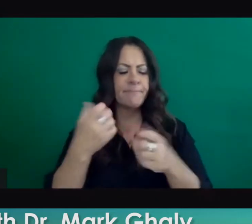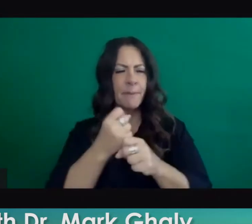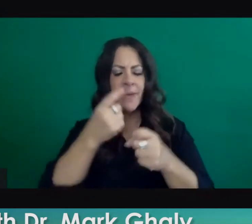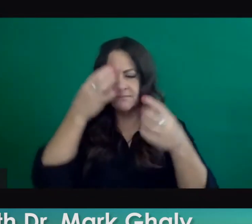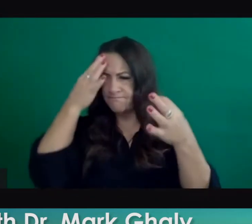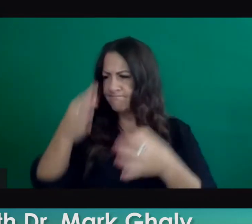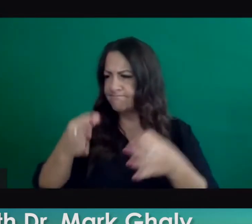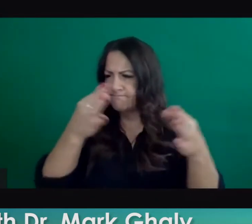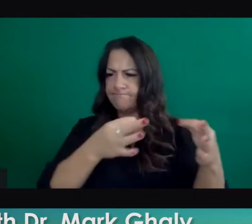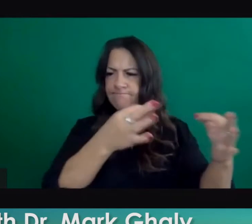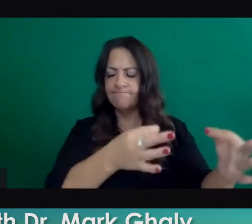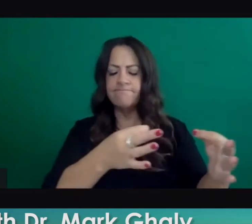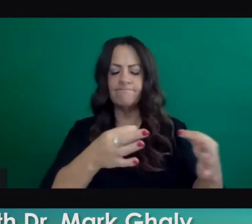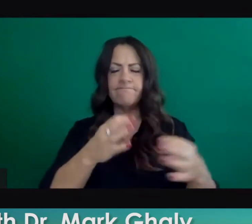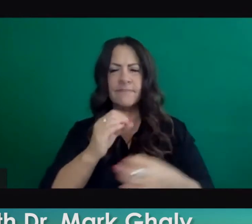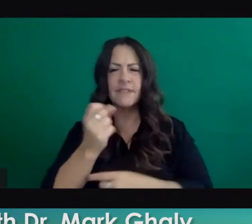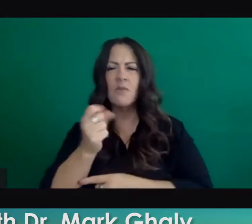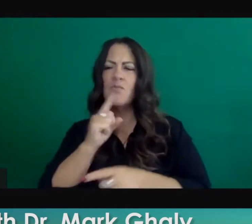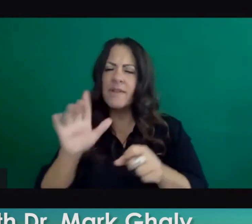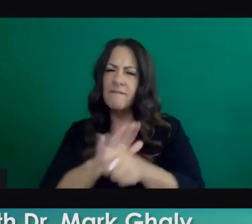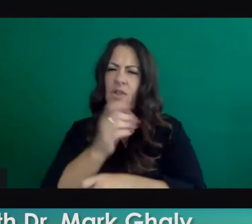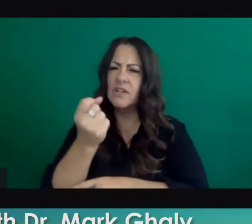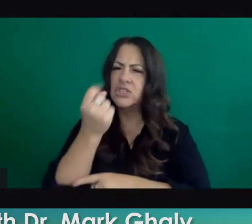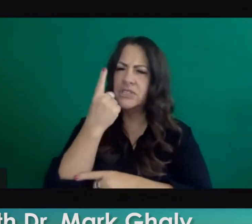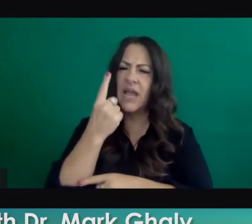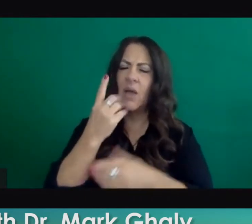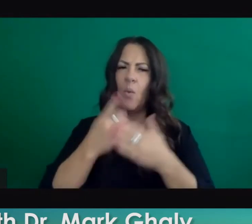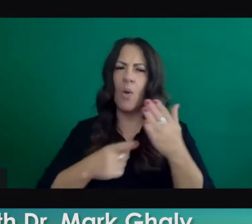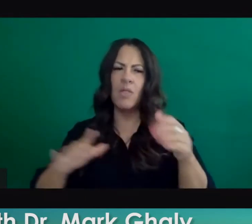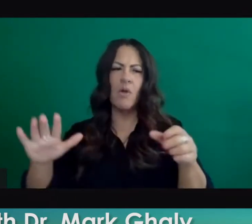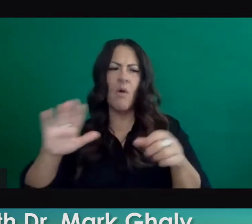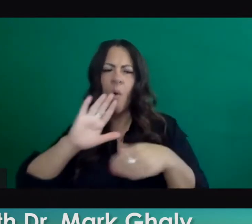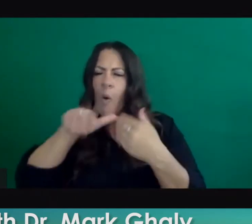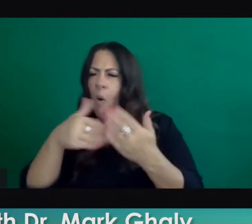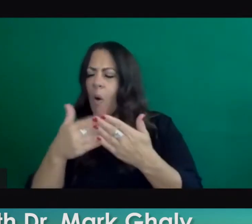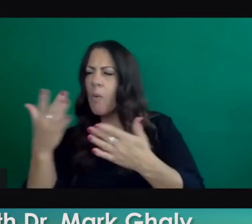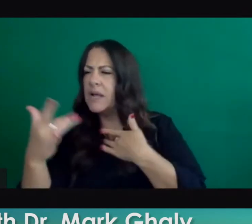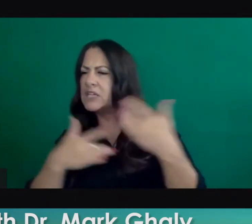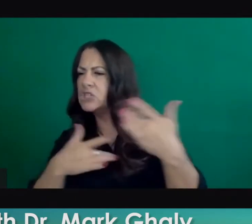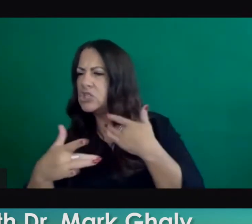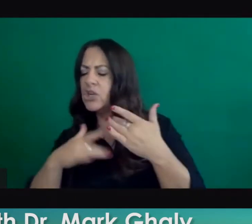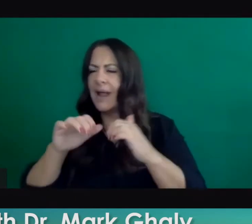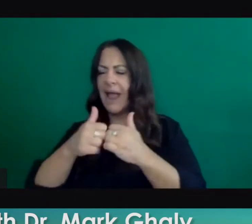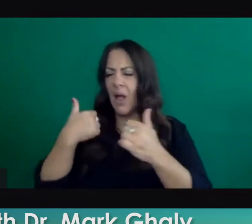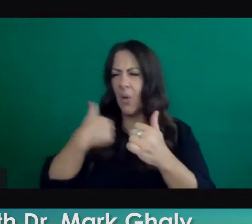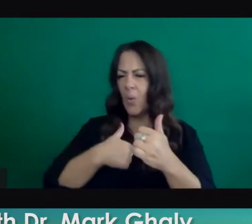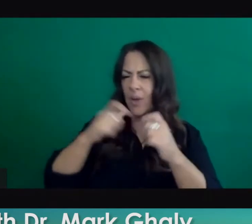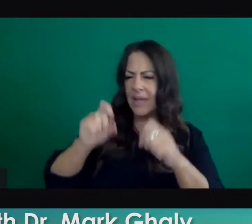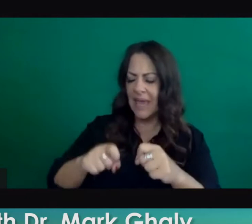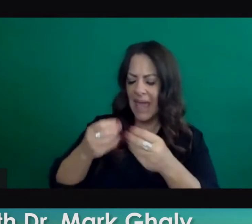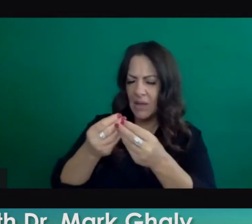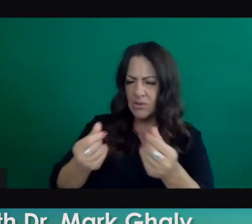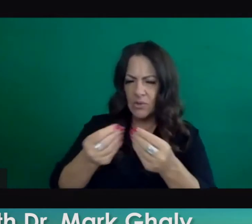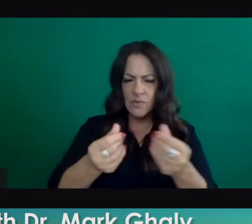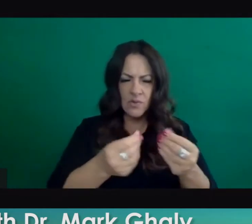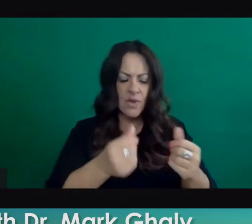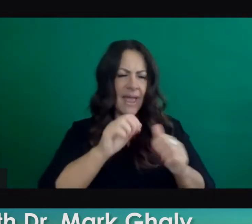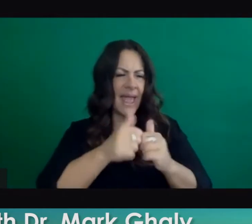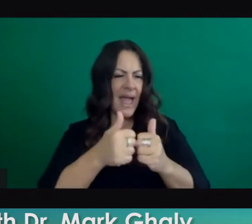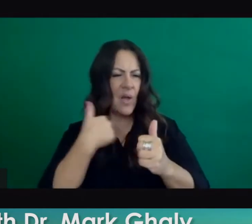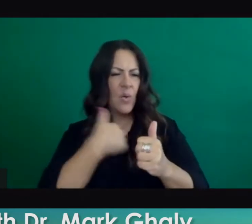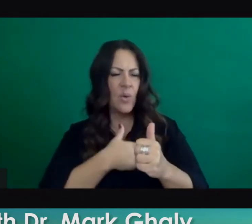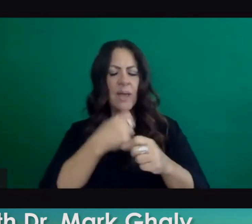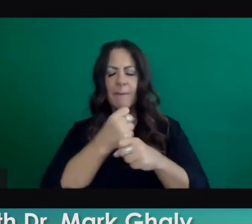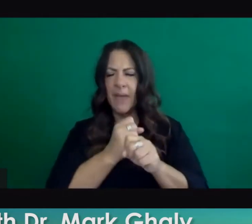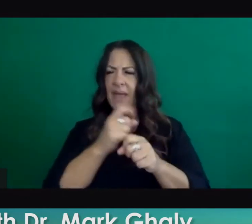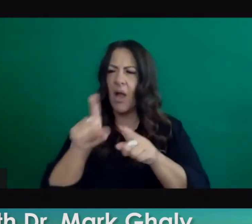the industry and understand some of the concerns, and we continue to look at the data and information that we have.